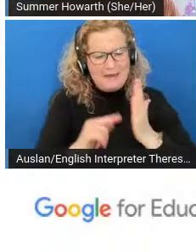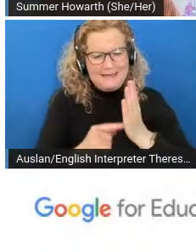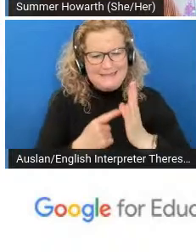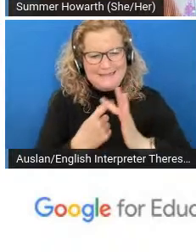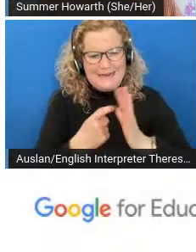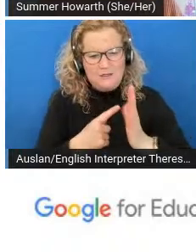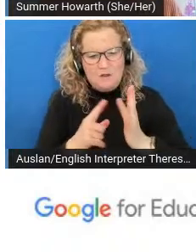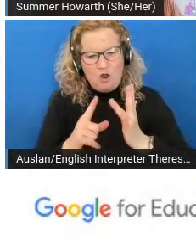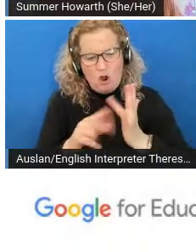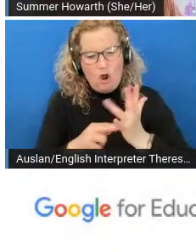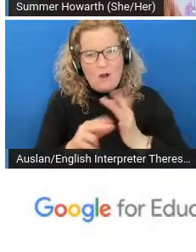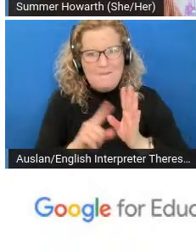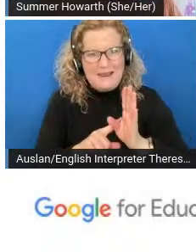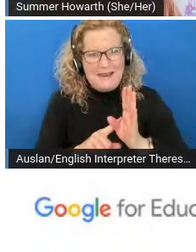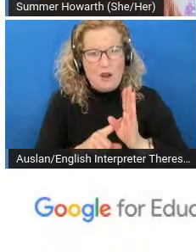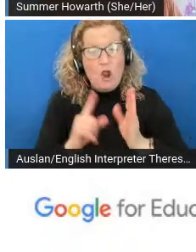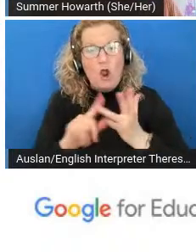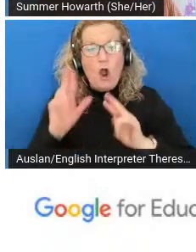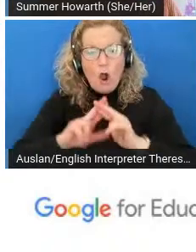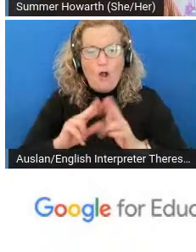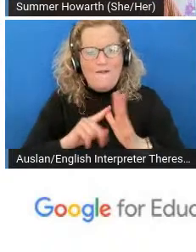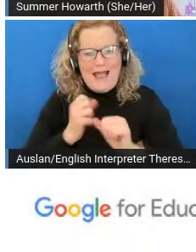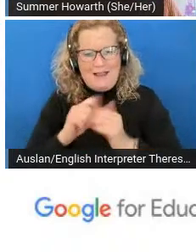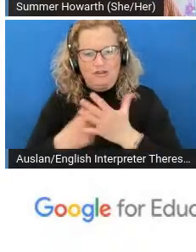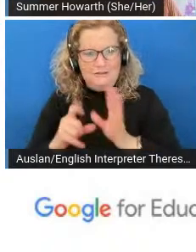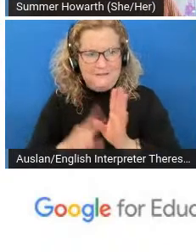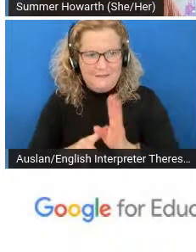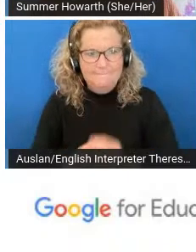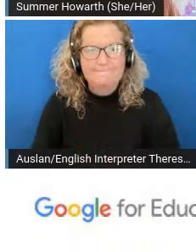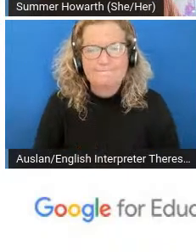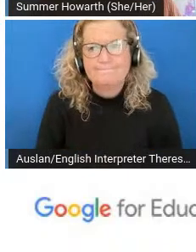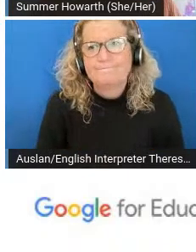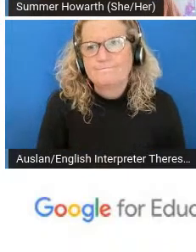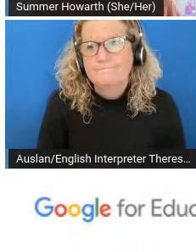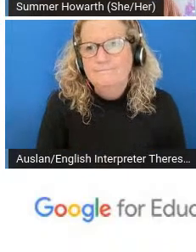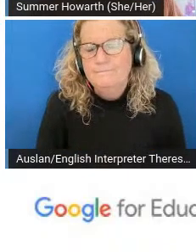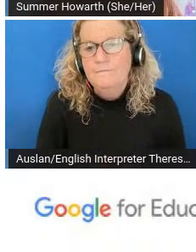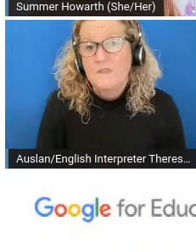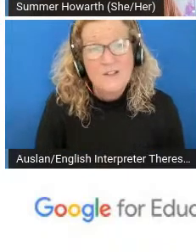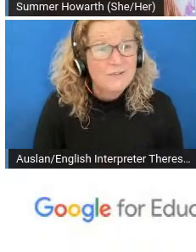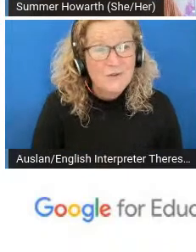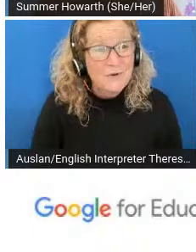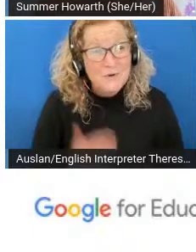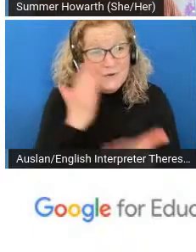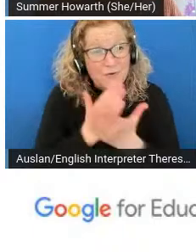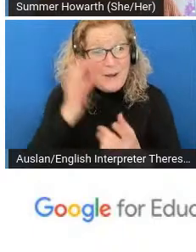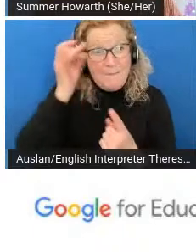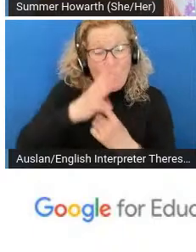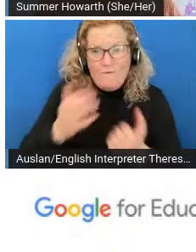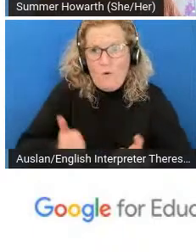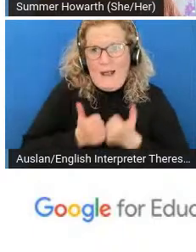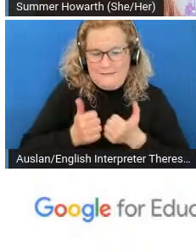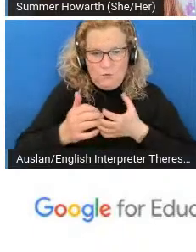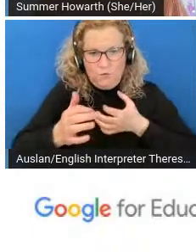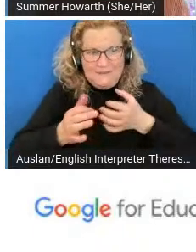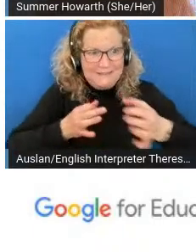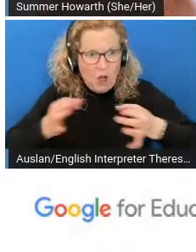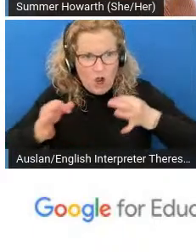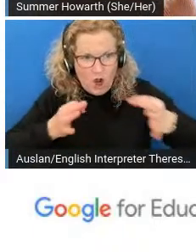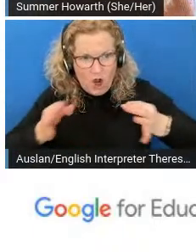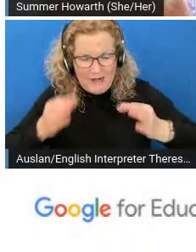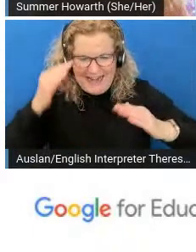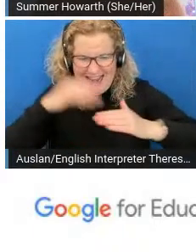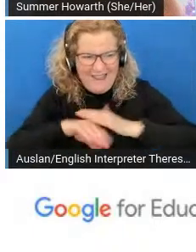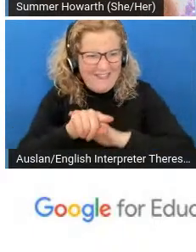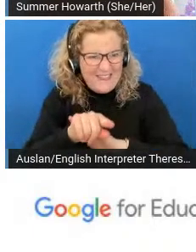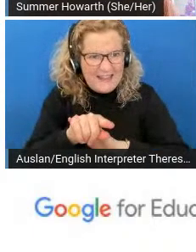well. So it's an incredibly important thing for us to design in, and too often it